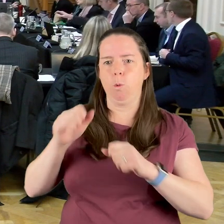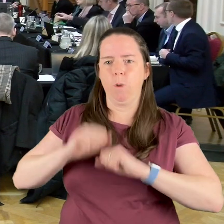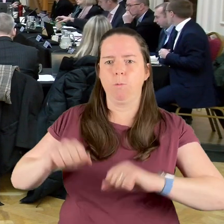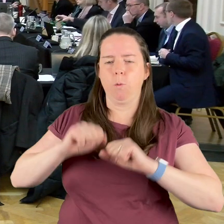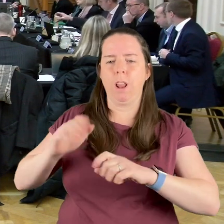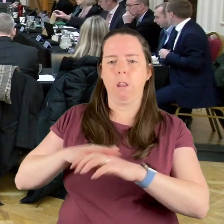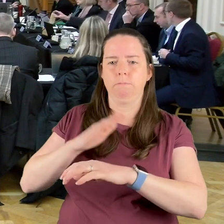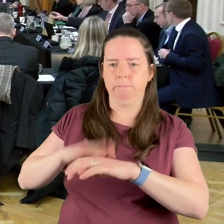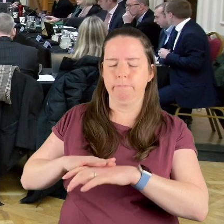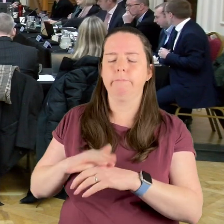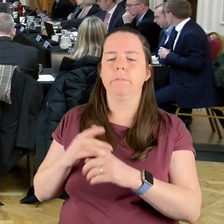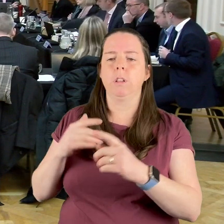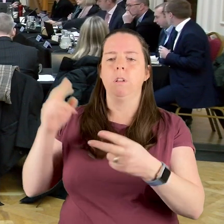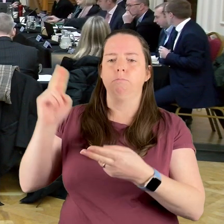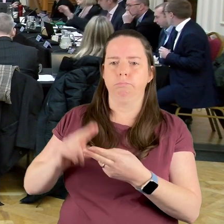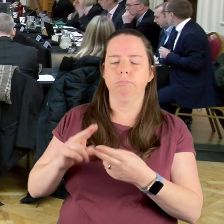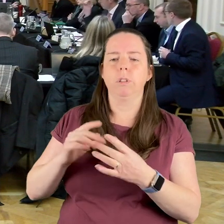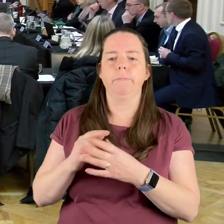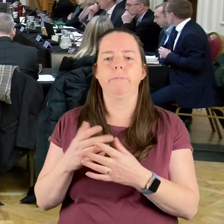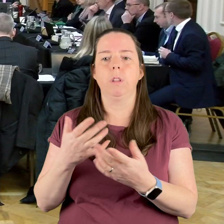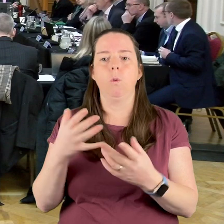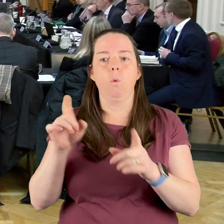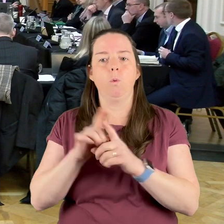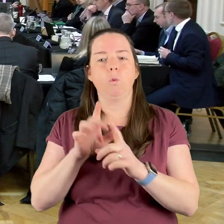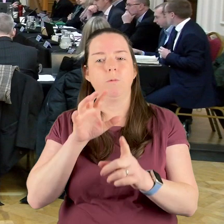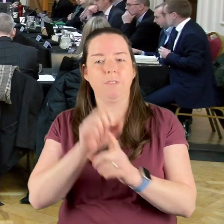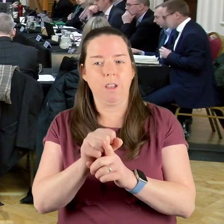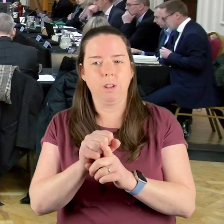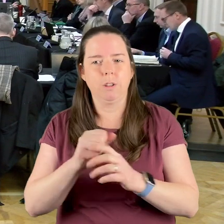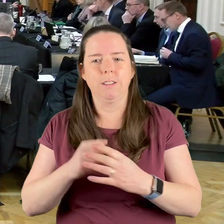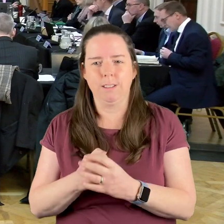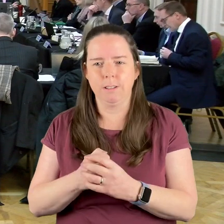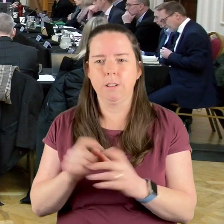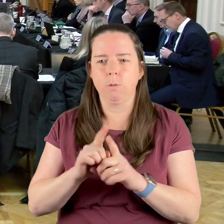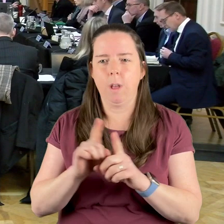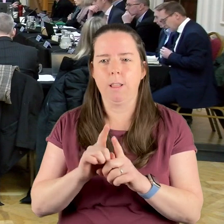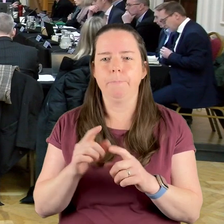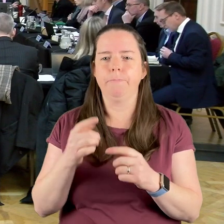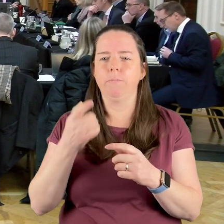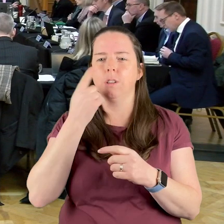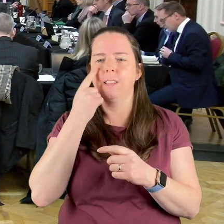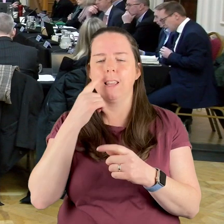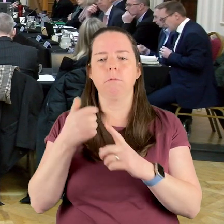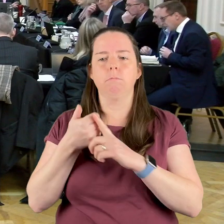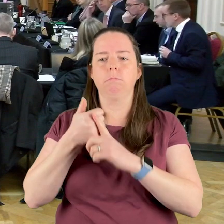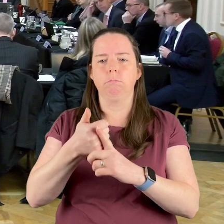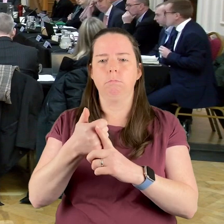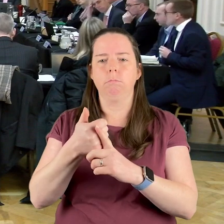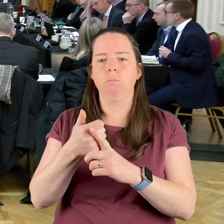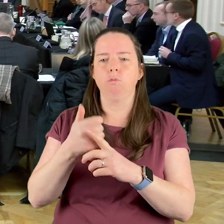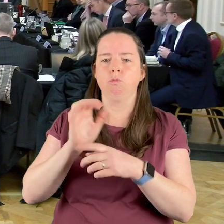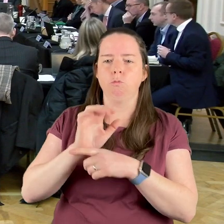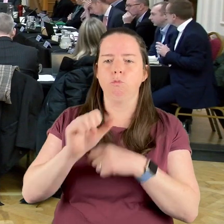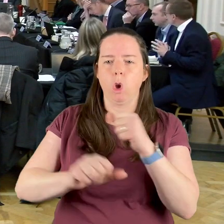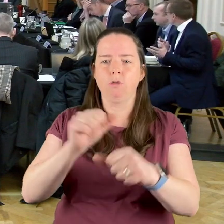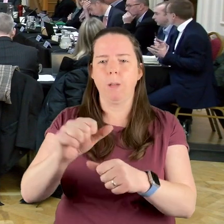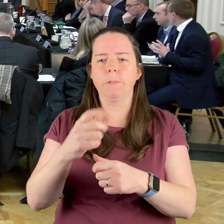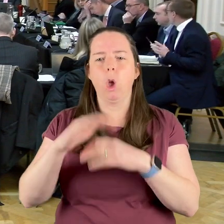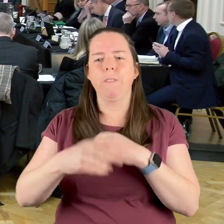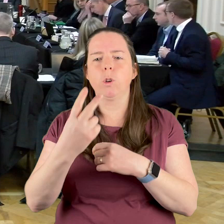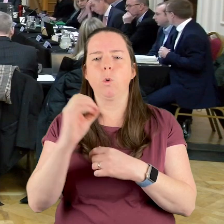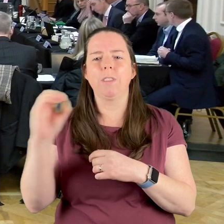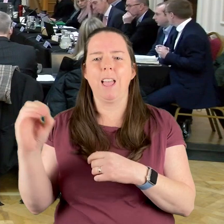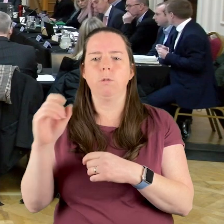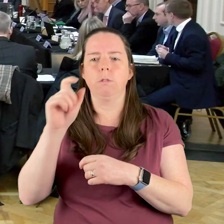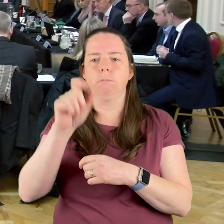faced for elective care, but also access to diagnostics. And what you'll see here is that the mutual